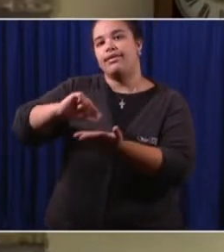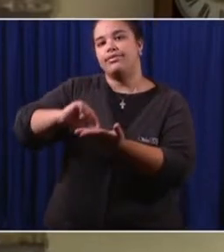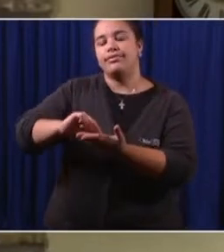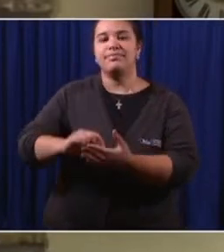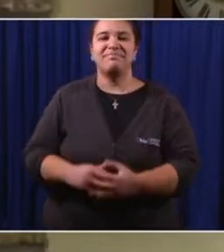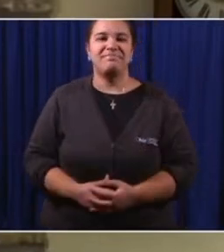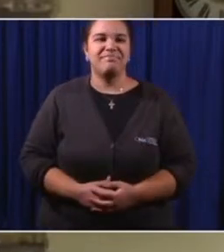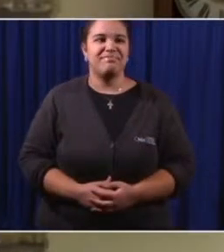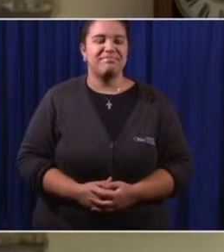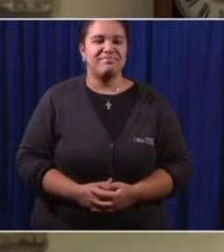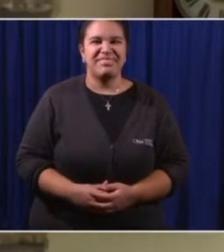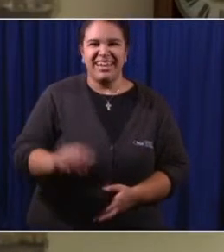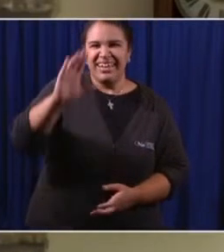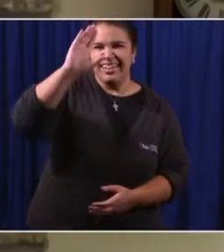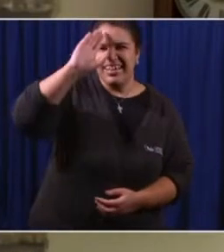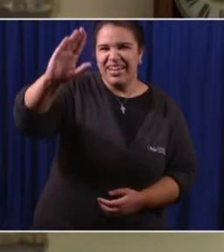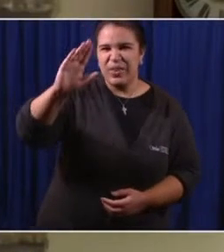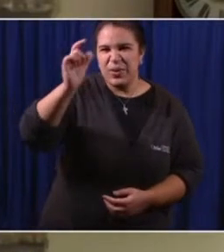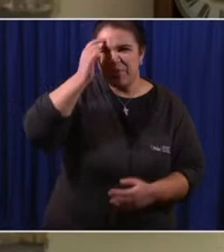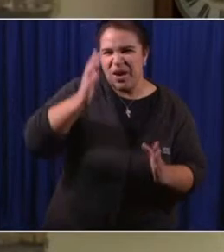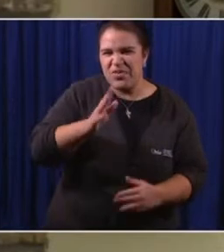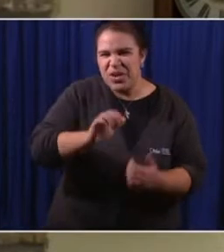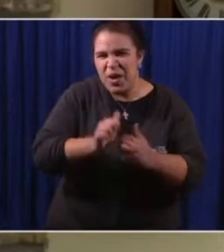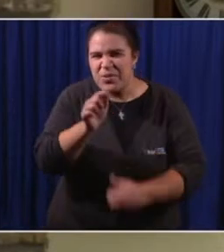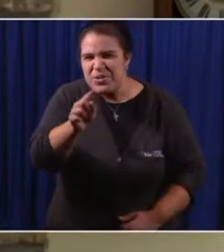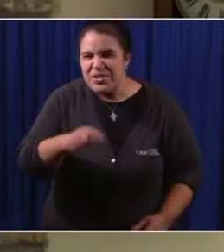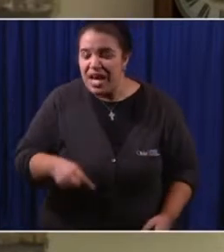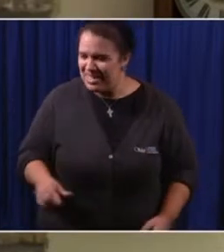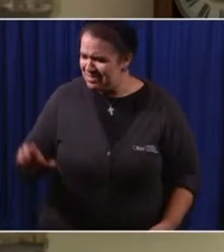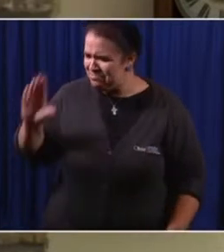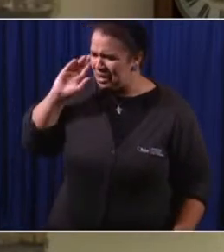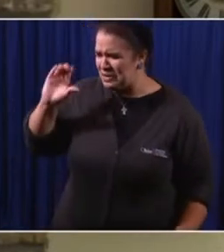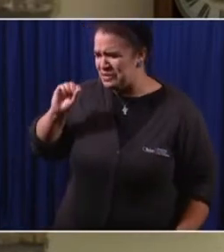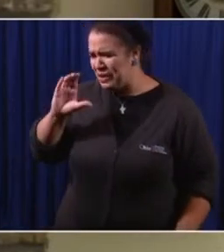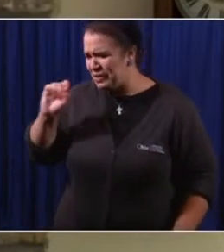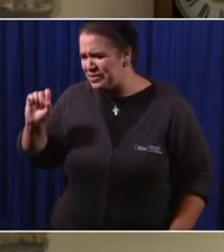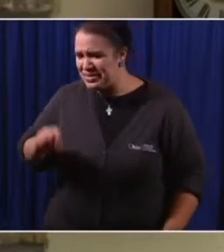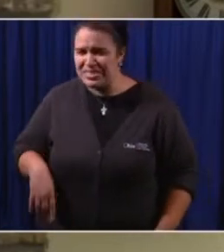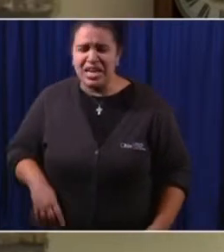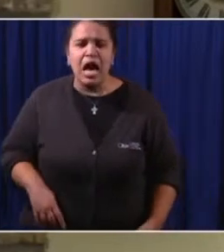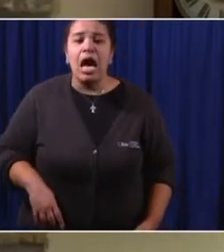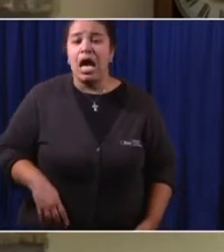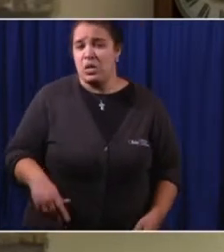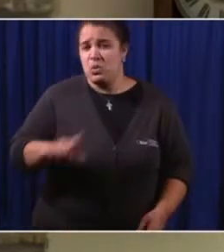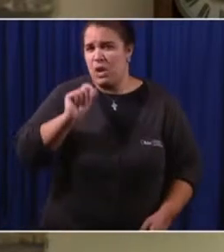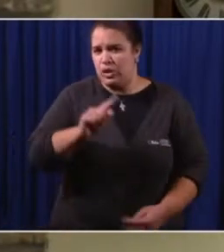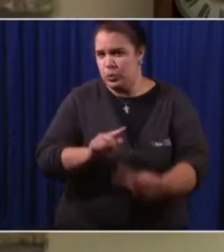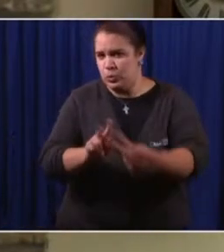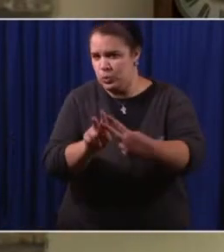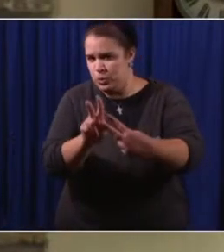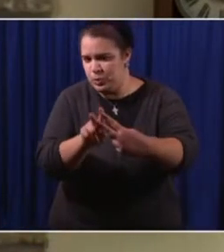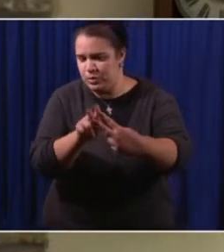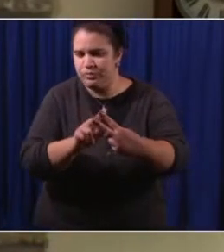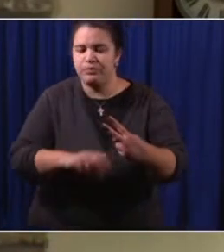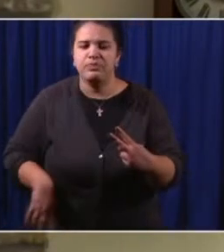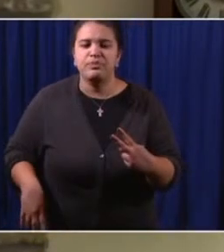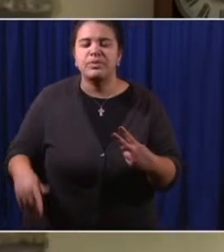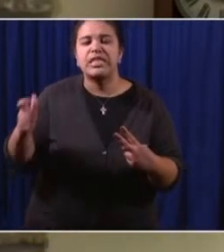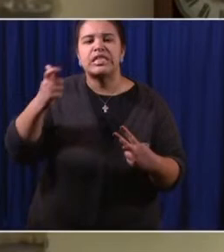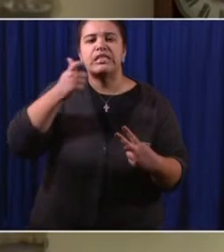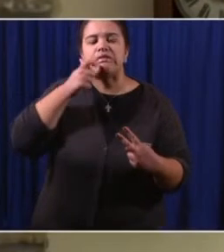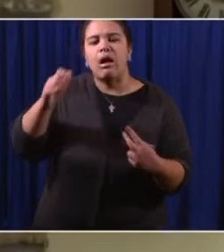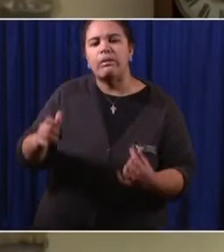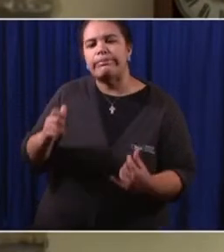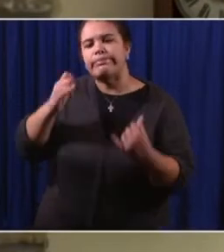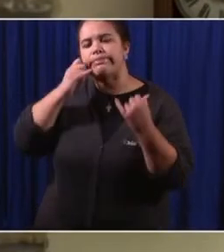Oops, had to unmute. Hey, Governor, how you doing today? Hey, Scott. Kind of a two-part question. I had a phone call with Mike Turner earlier today to